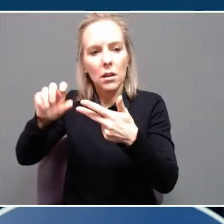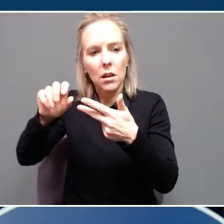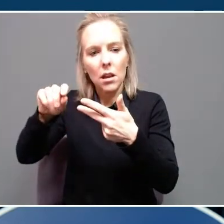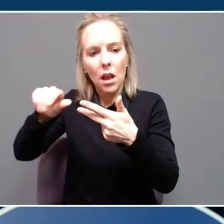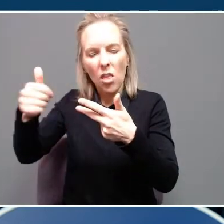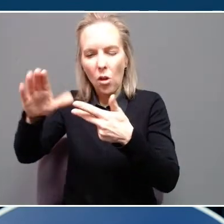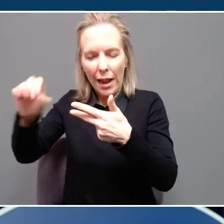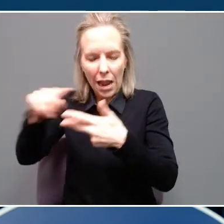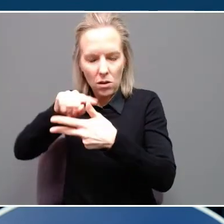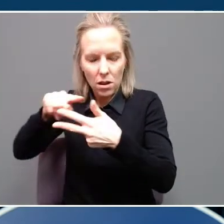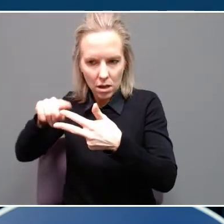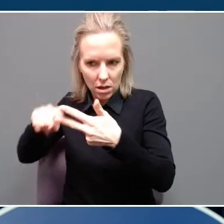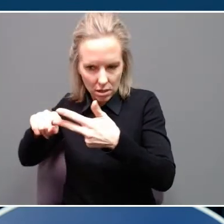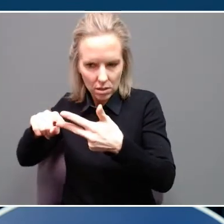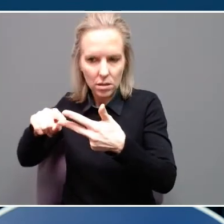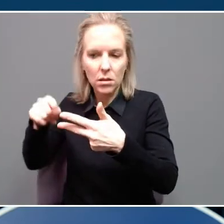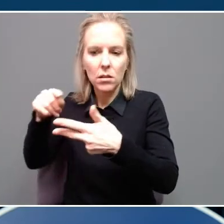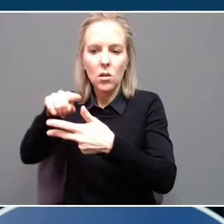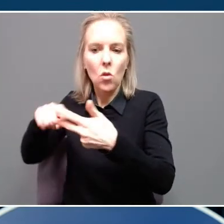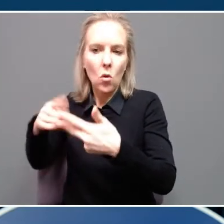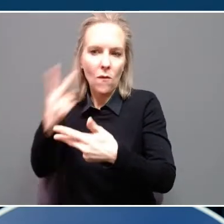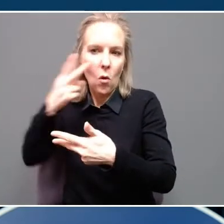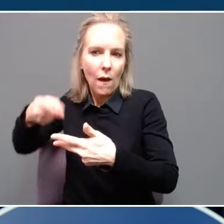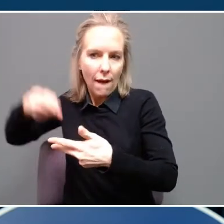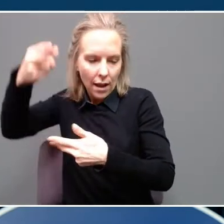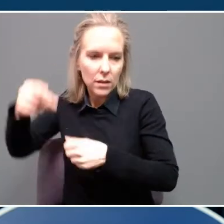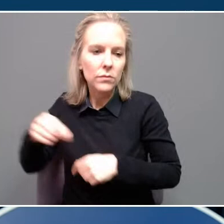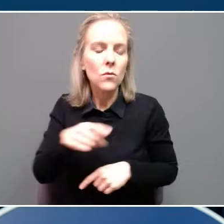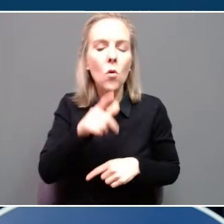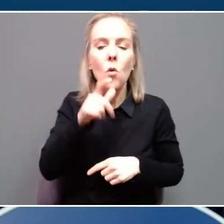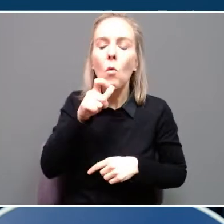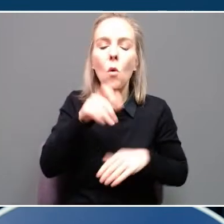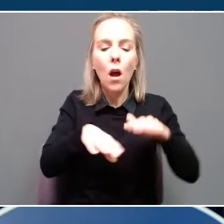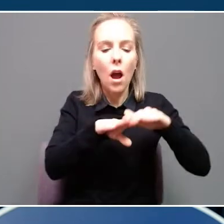14 or younger than 14, or with lower level